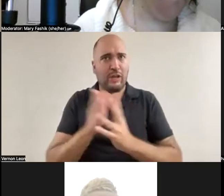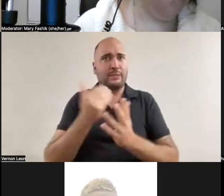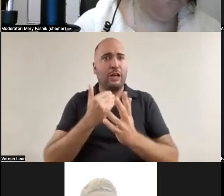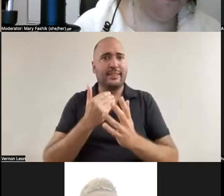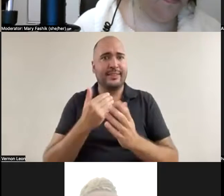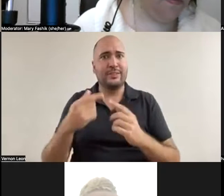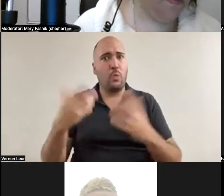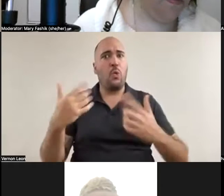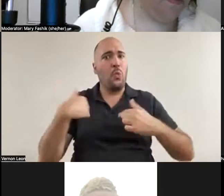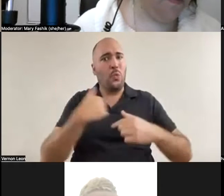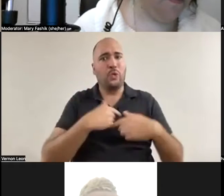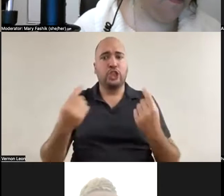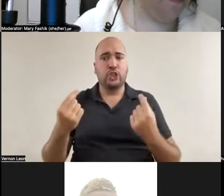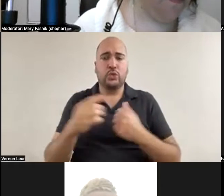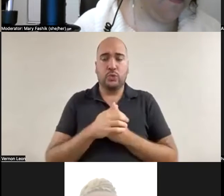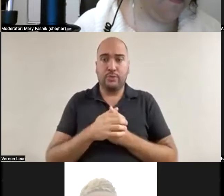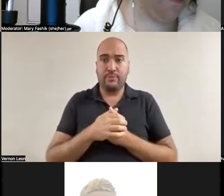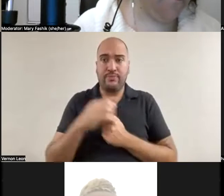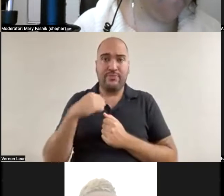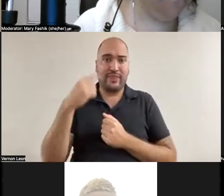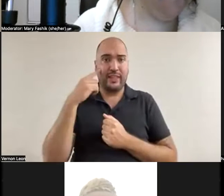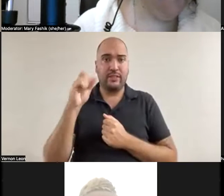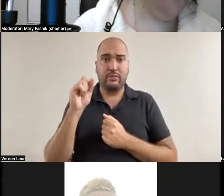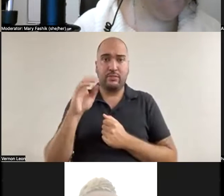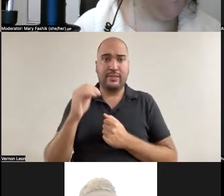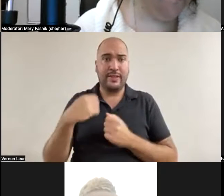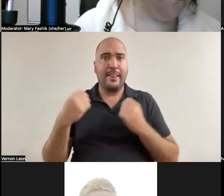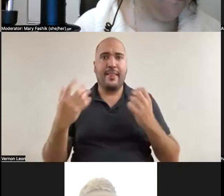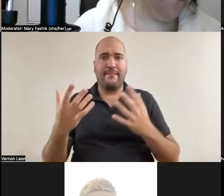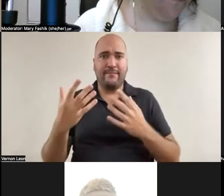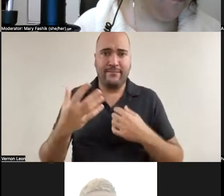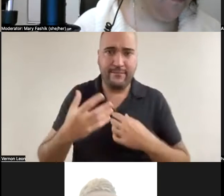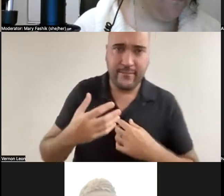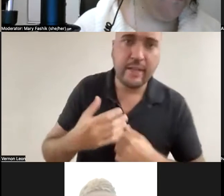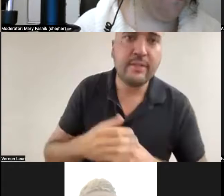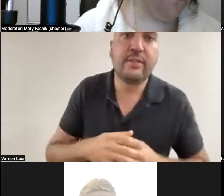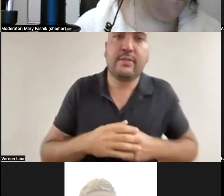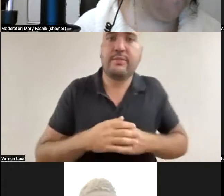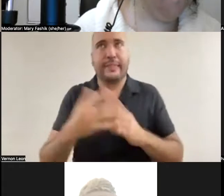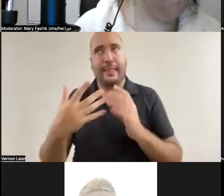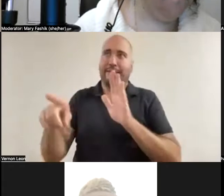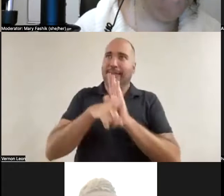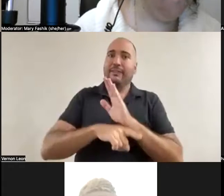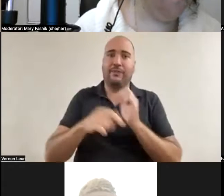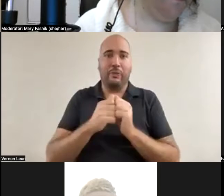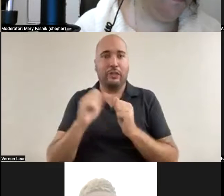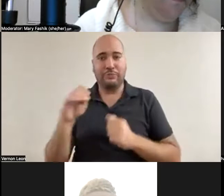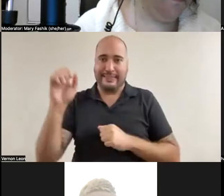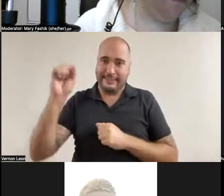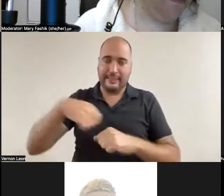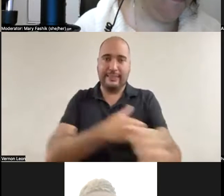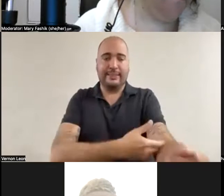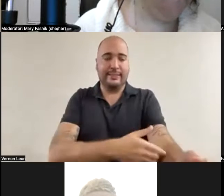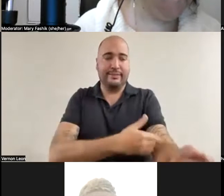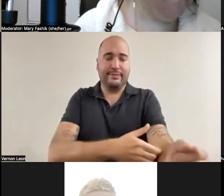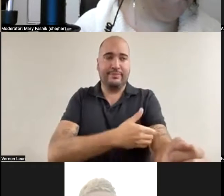in what we do. And I think social media, there are a lot of downsides to social media, but one of the